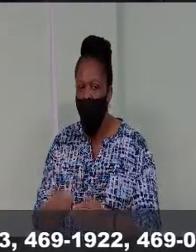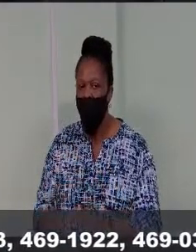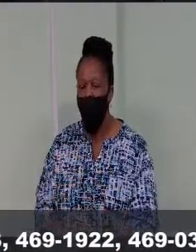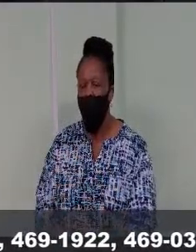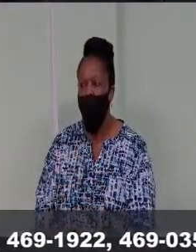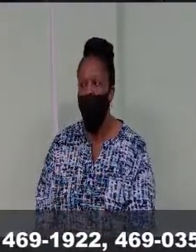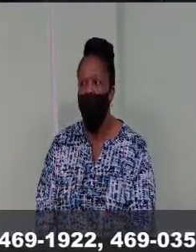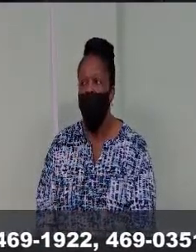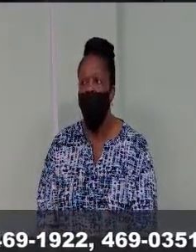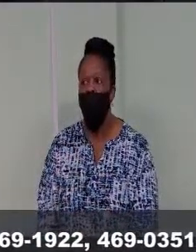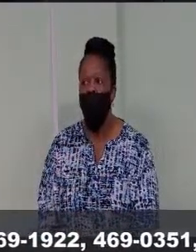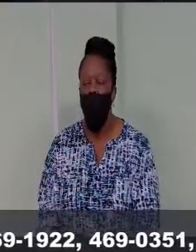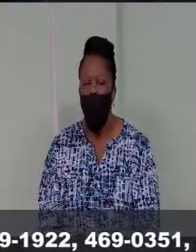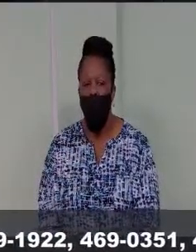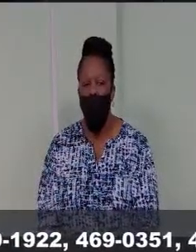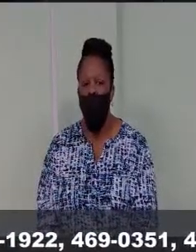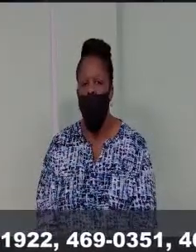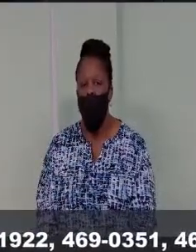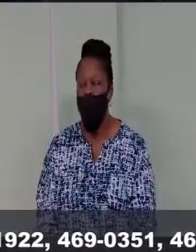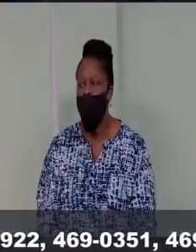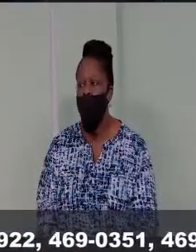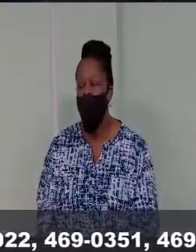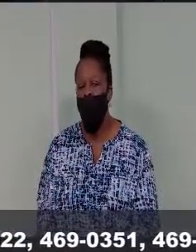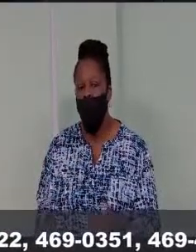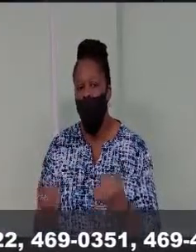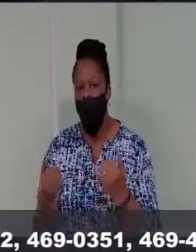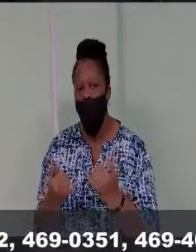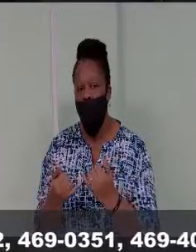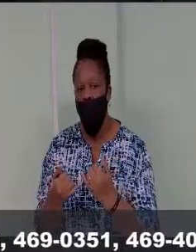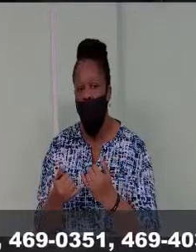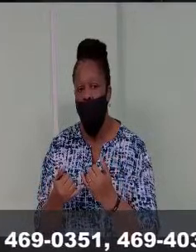We continue to monitor the activities in the Atlantic.